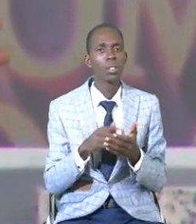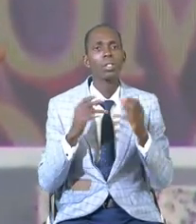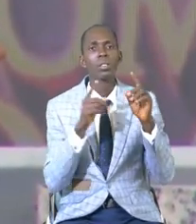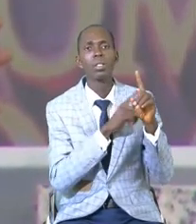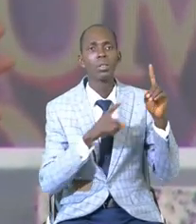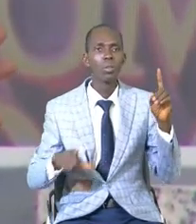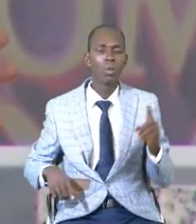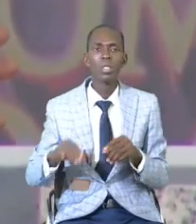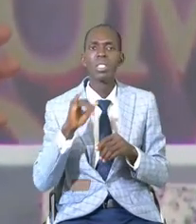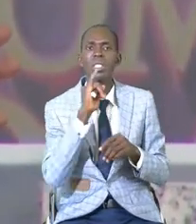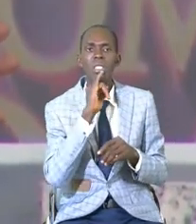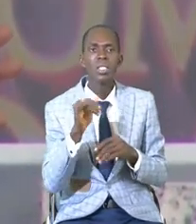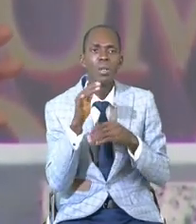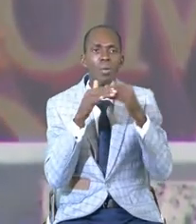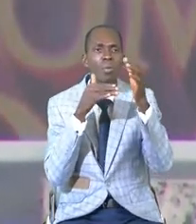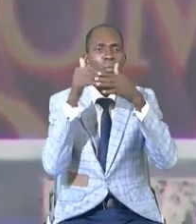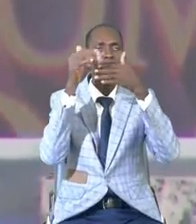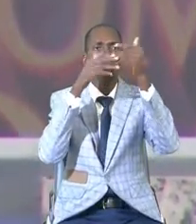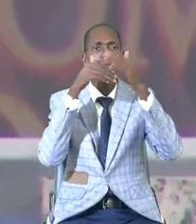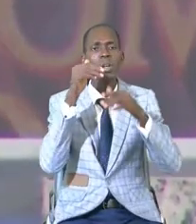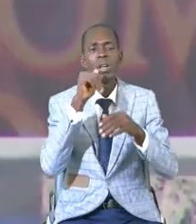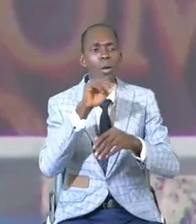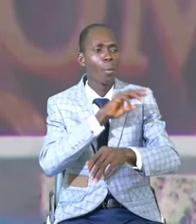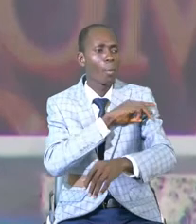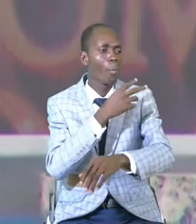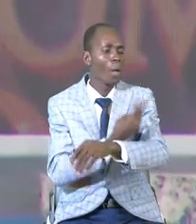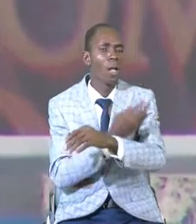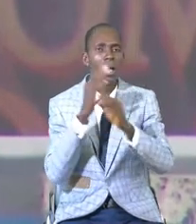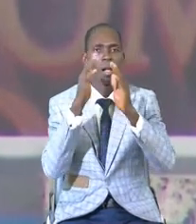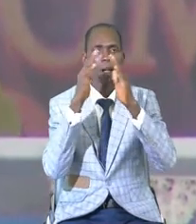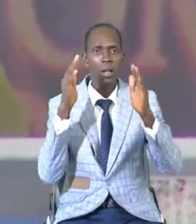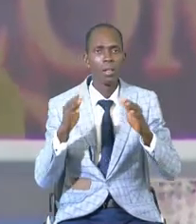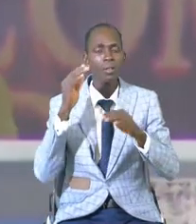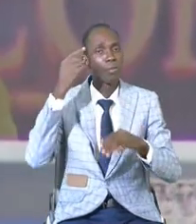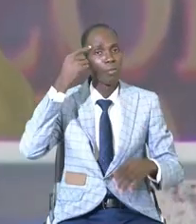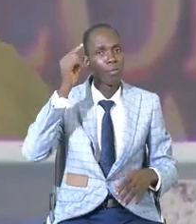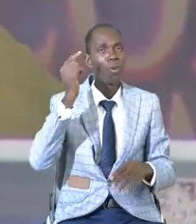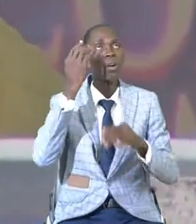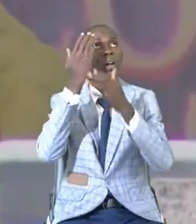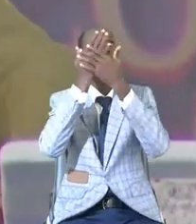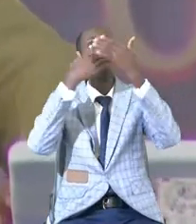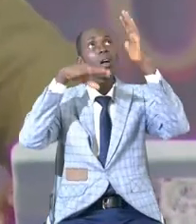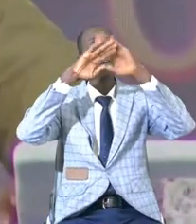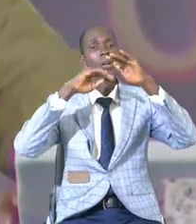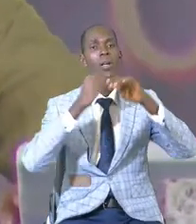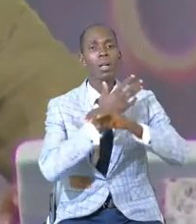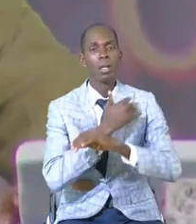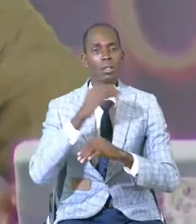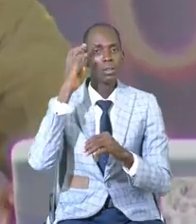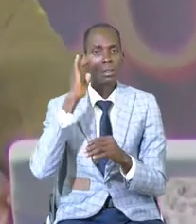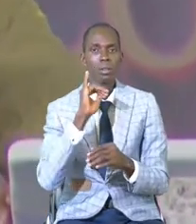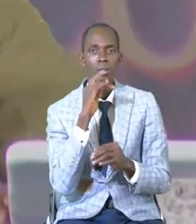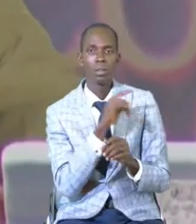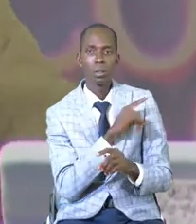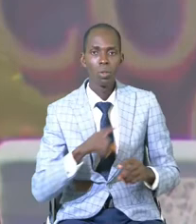building a mighty temple destined for heaven. And he is a block, he is a